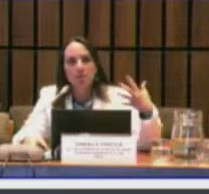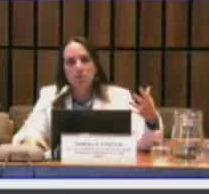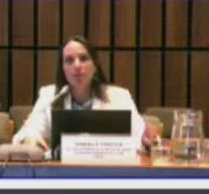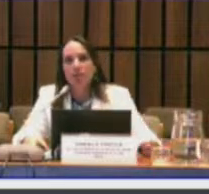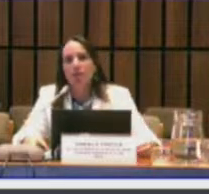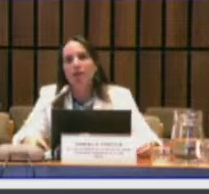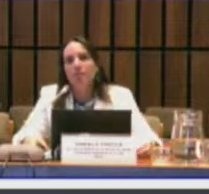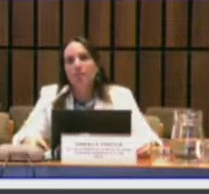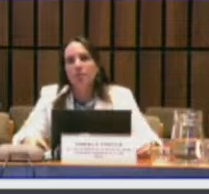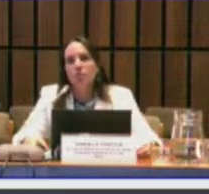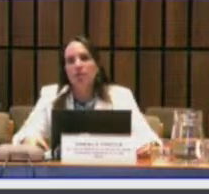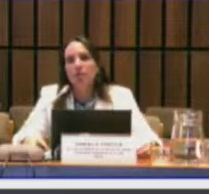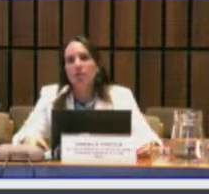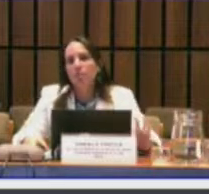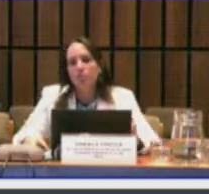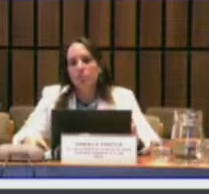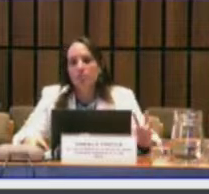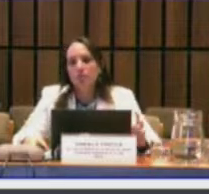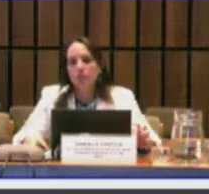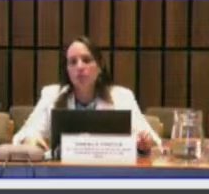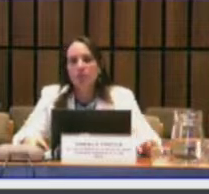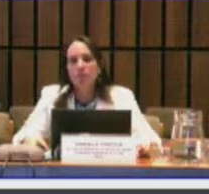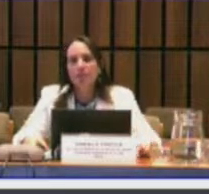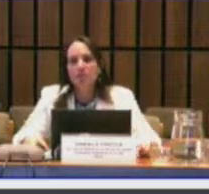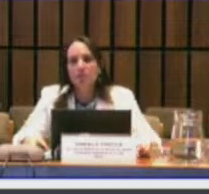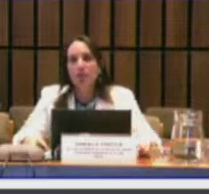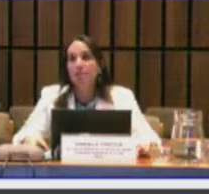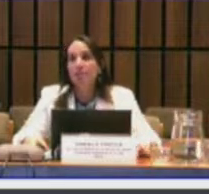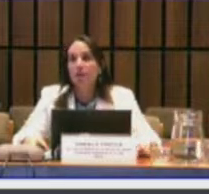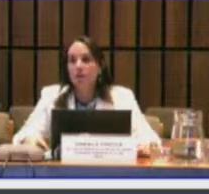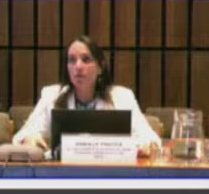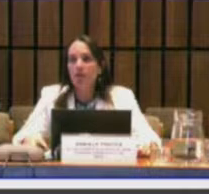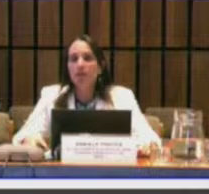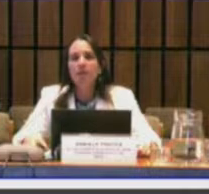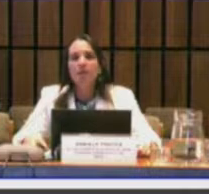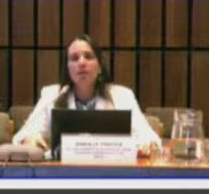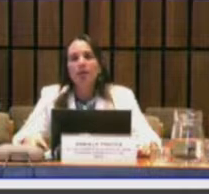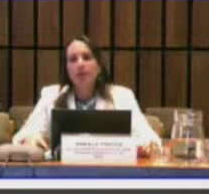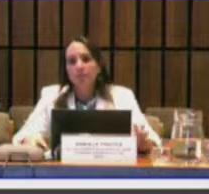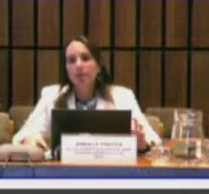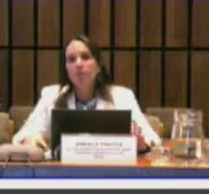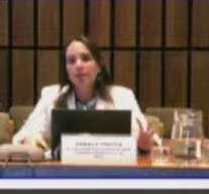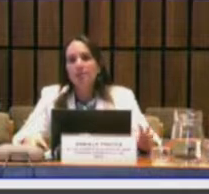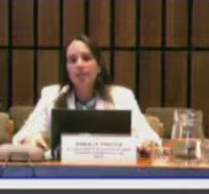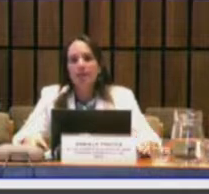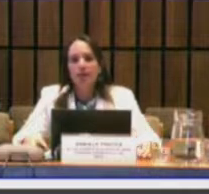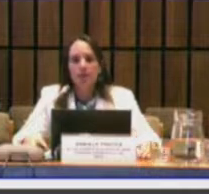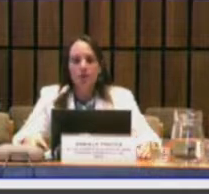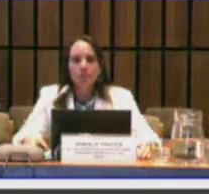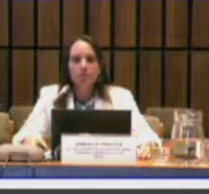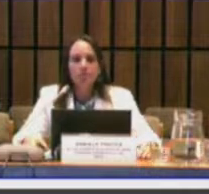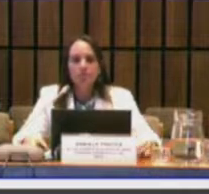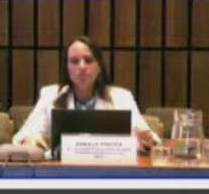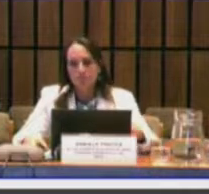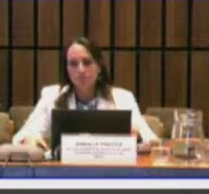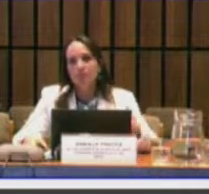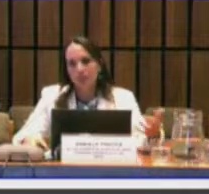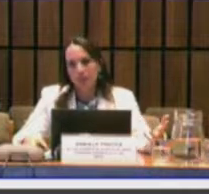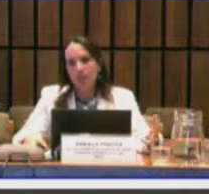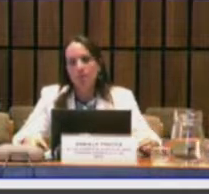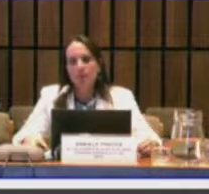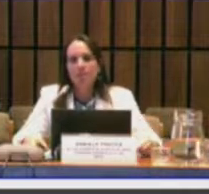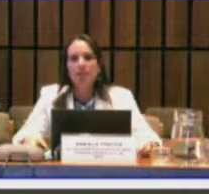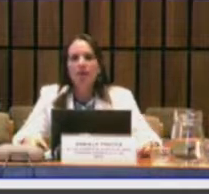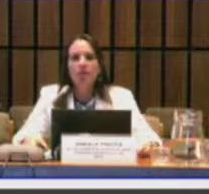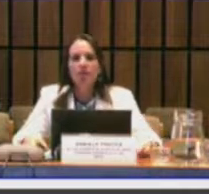data that measures basic cognitive skills as made by OECD